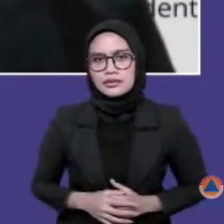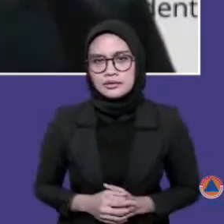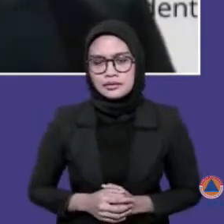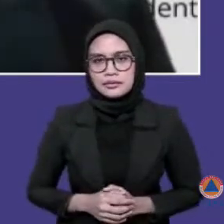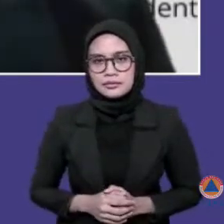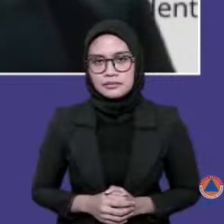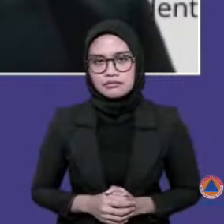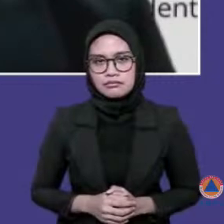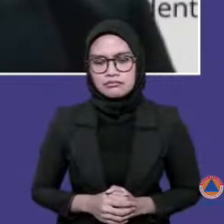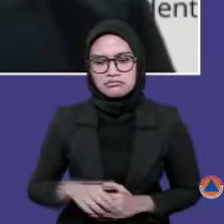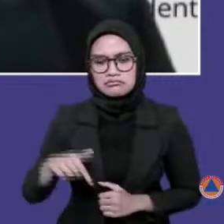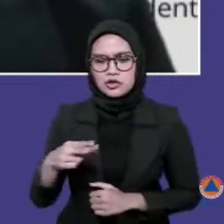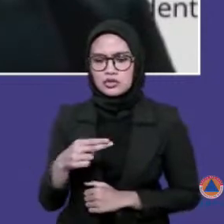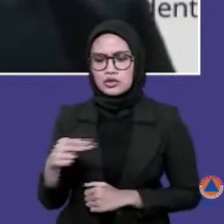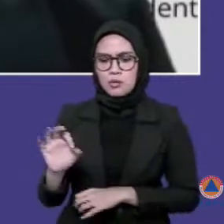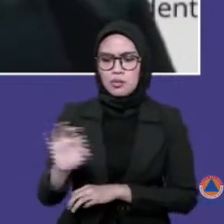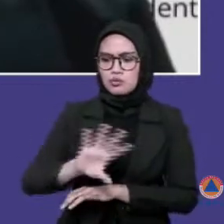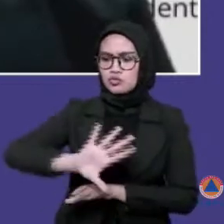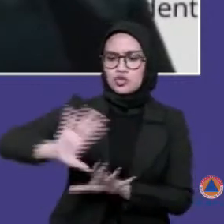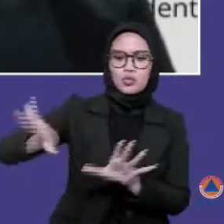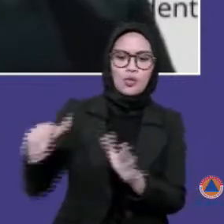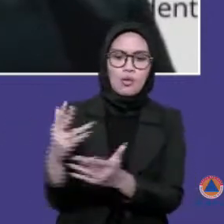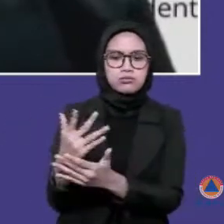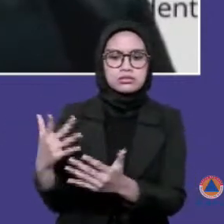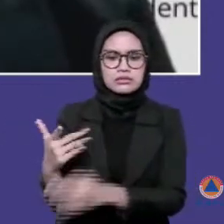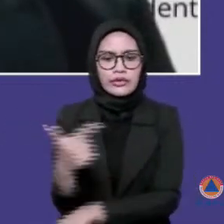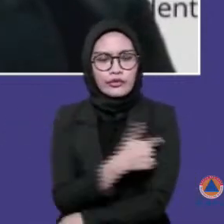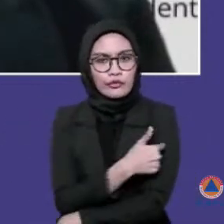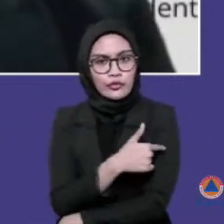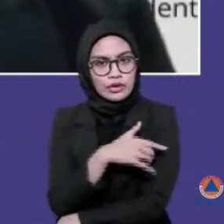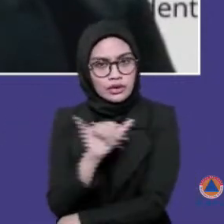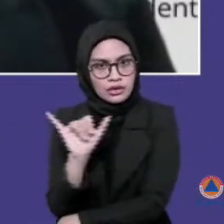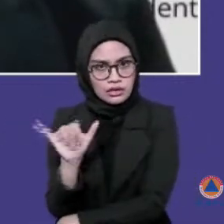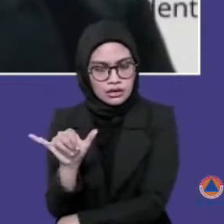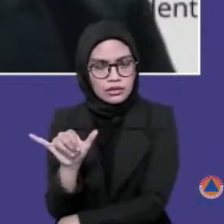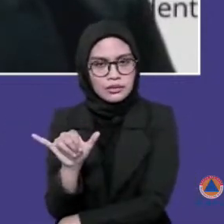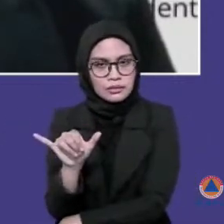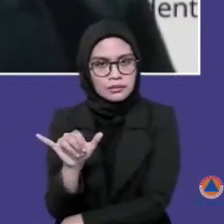at the 70% first dose mark, if I'm not,